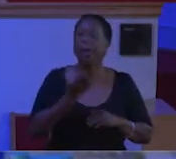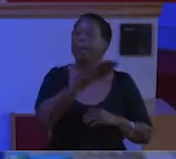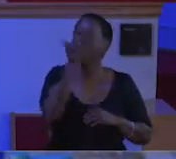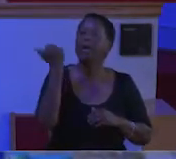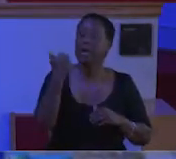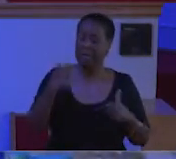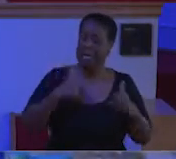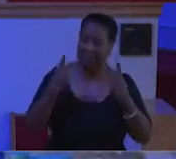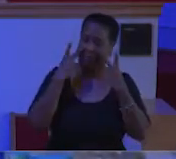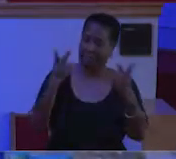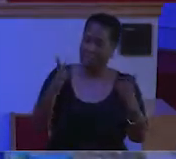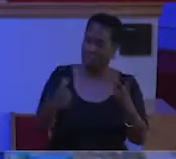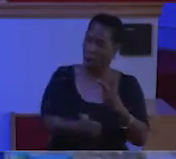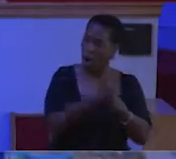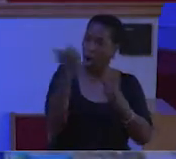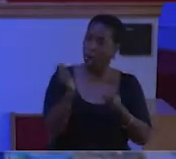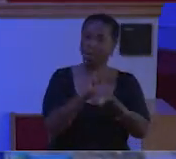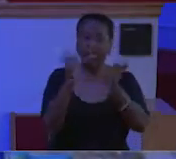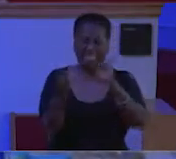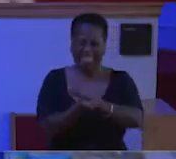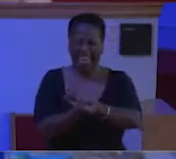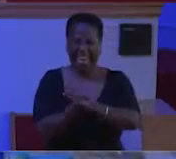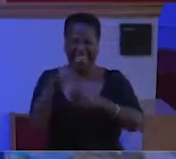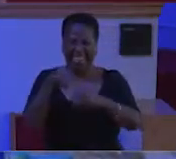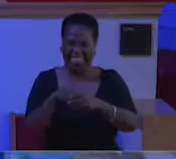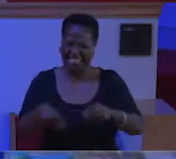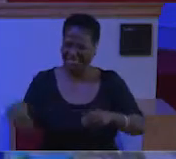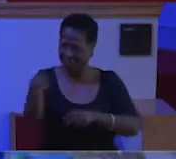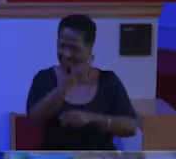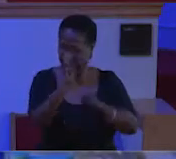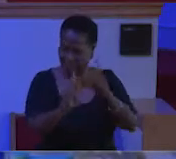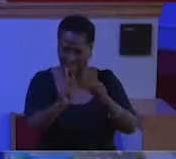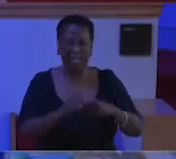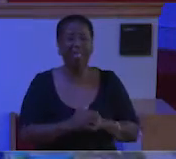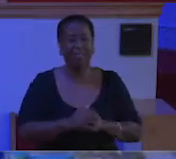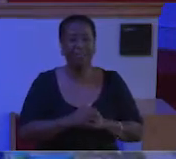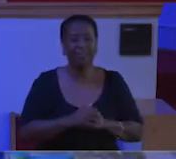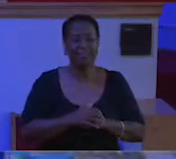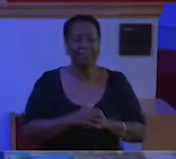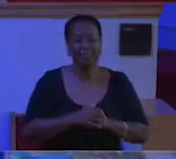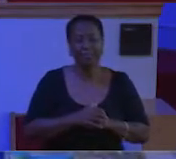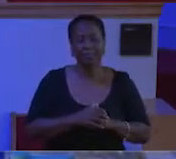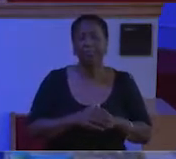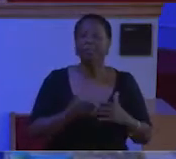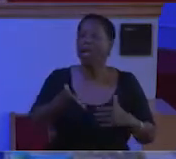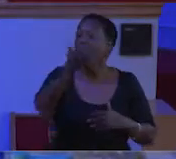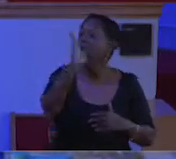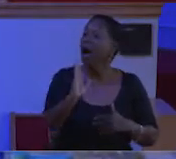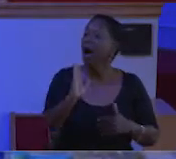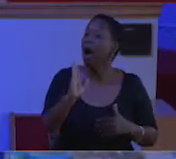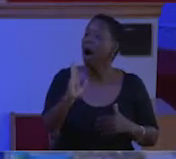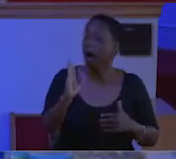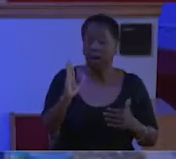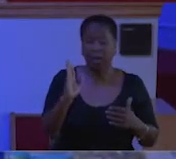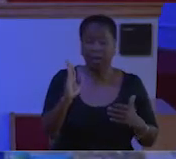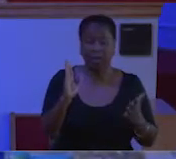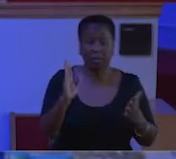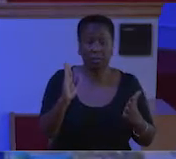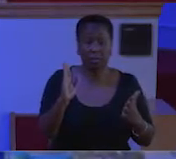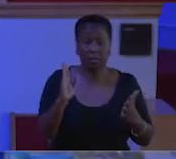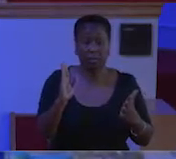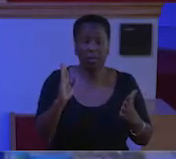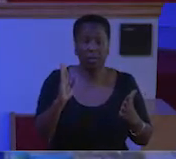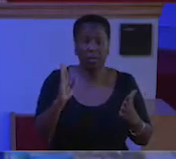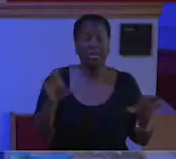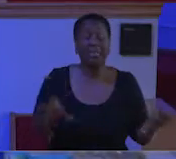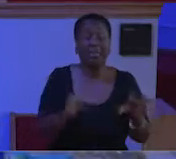because I've seen other changed individuals. The God that did something